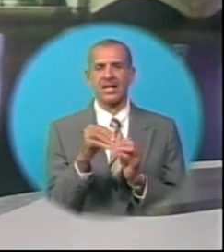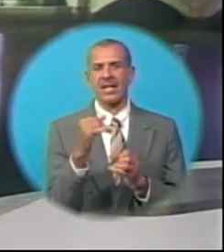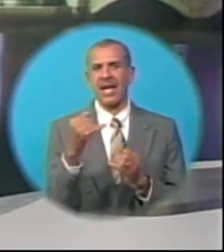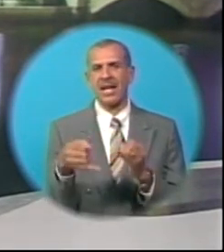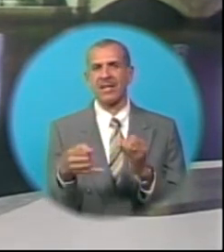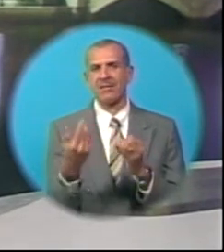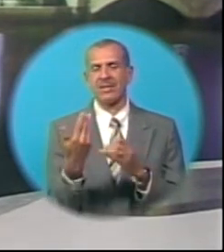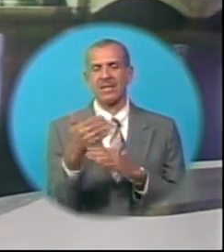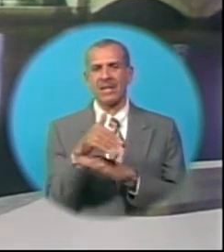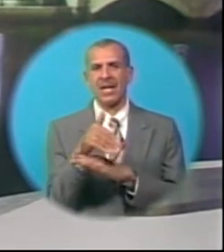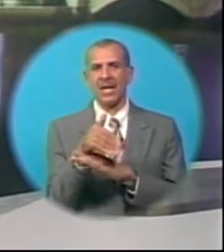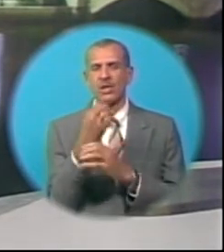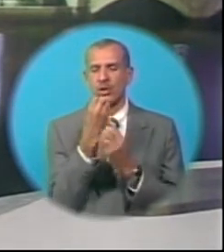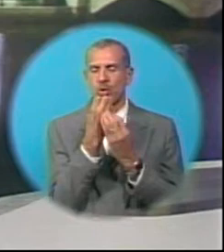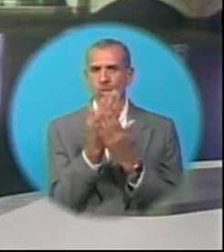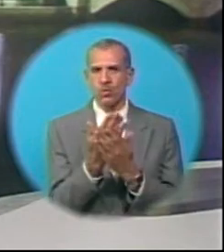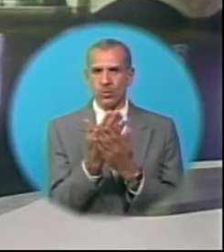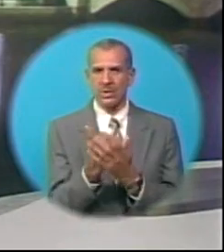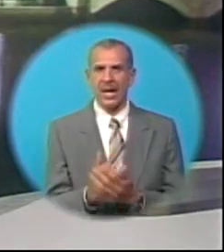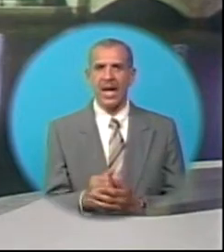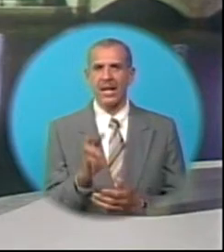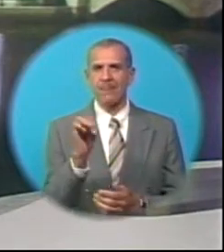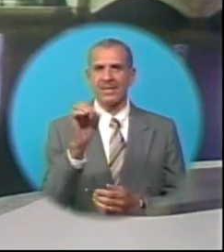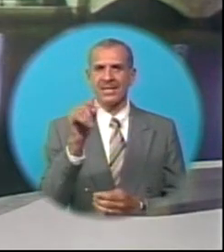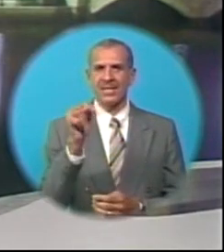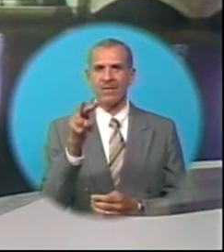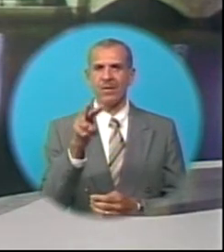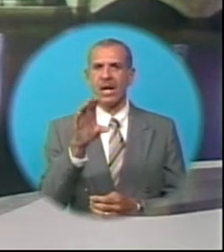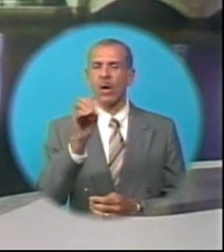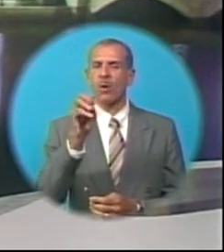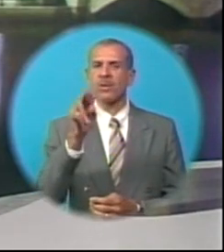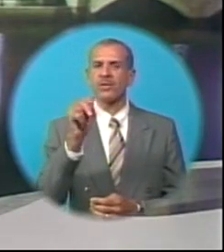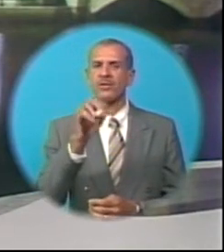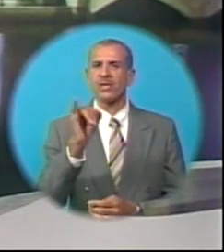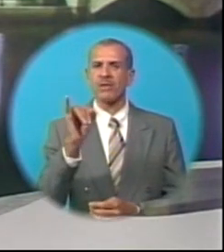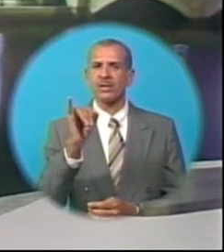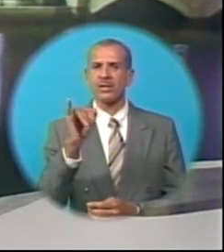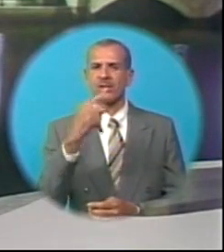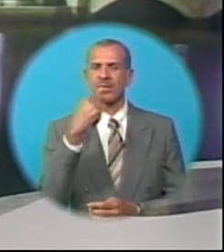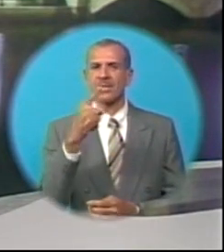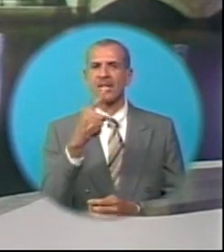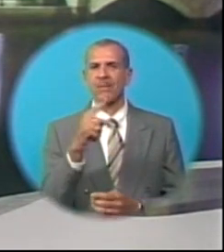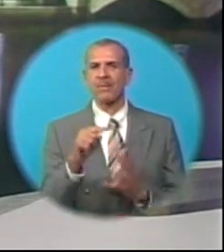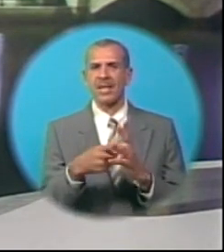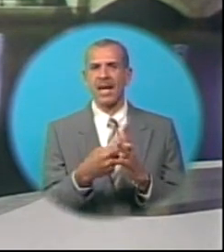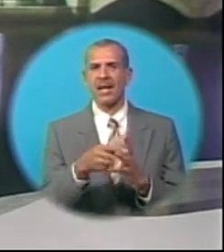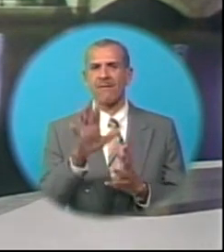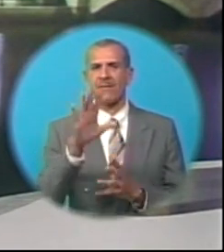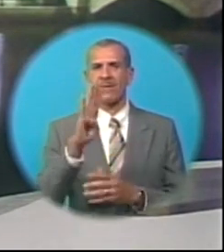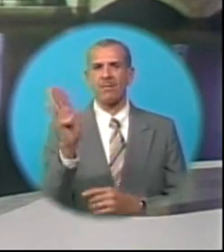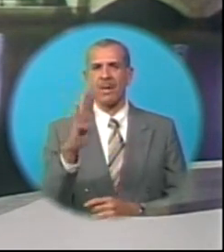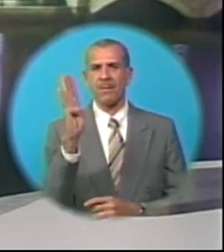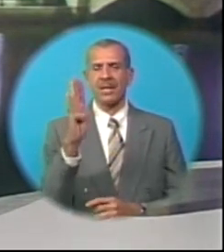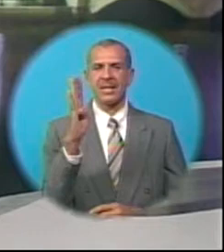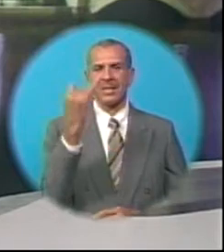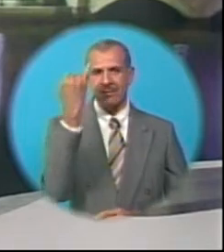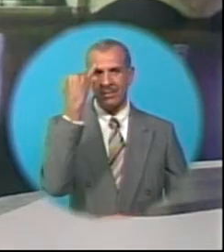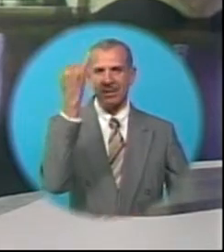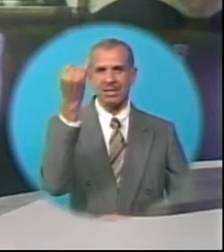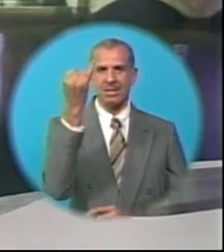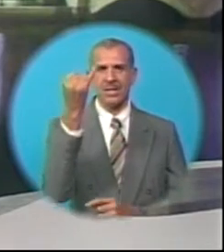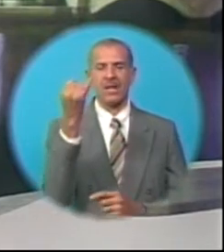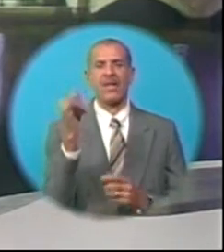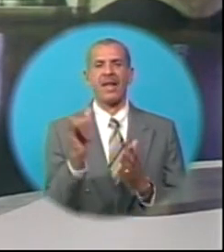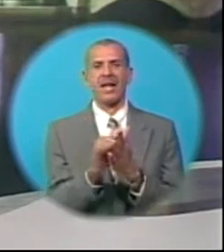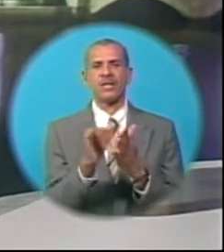tonight's newscast. And MCTV and Cooperators General launch a 50th Bajan initiative. That story and more ahead in